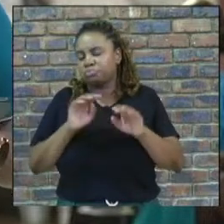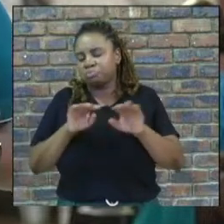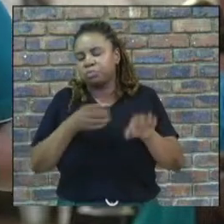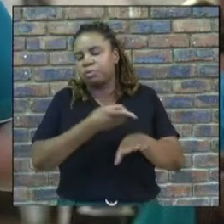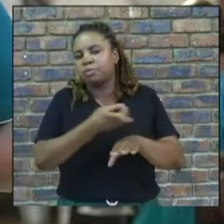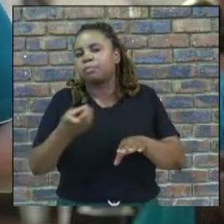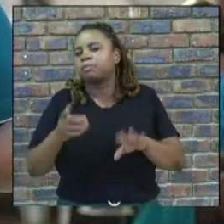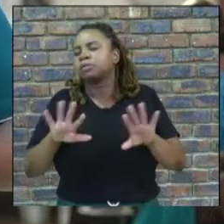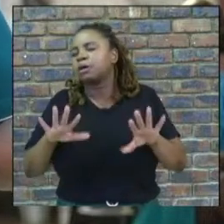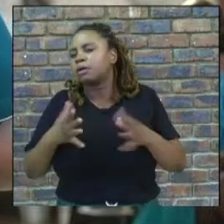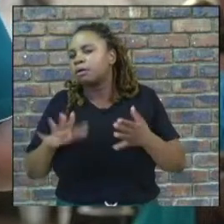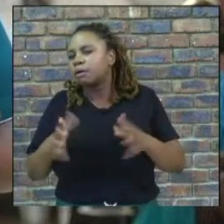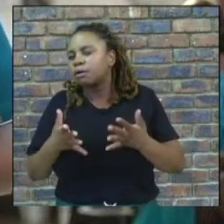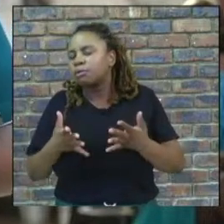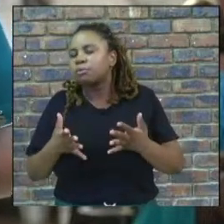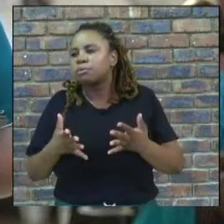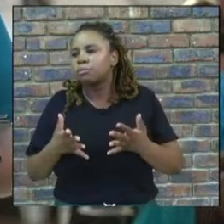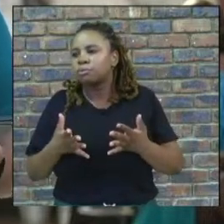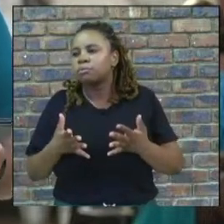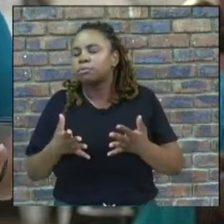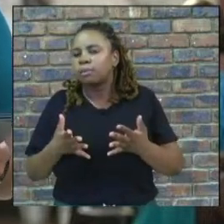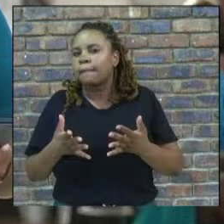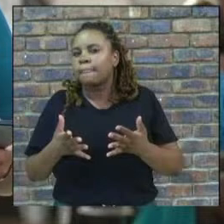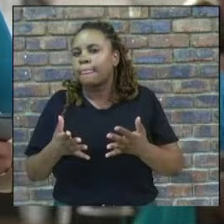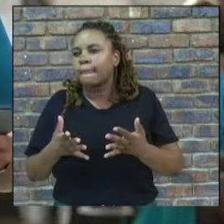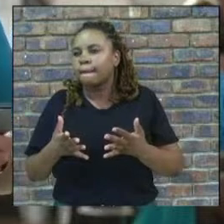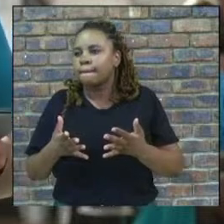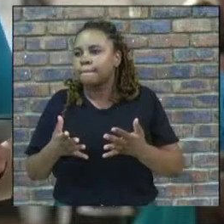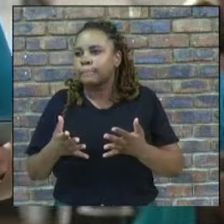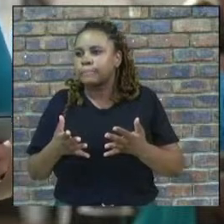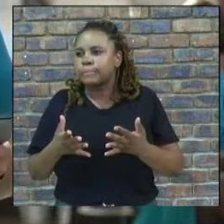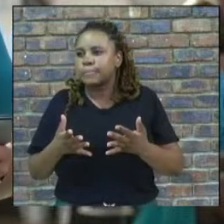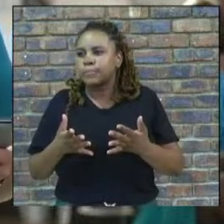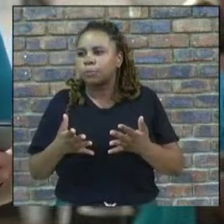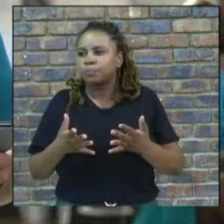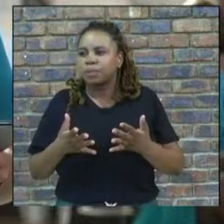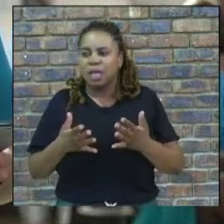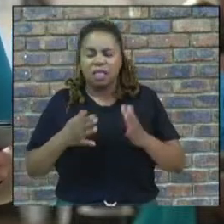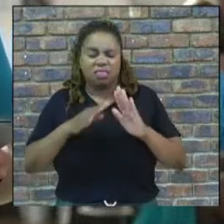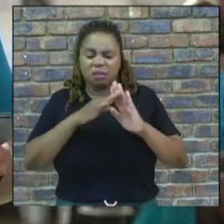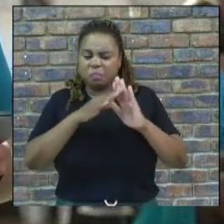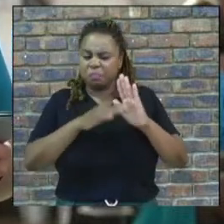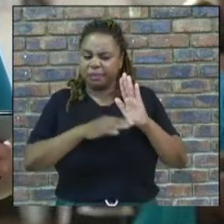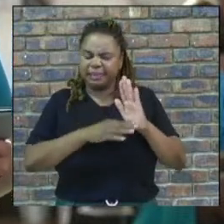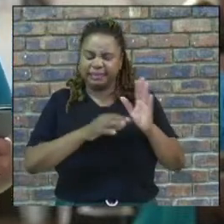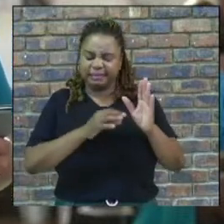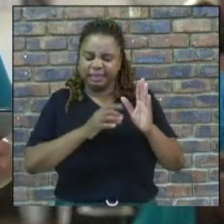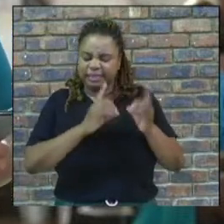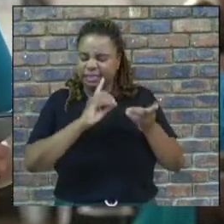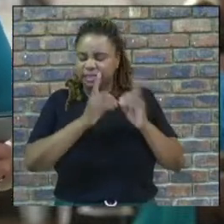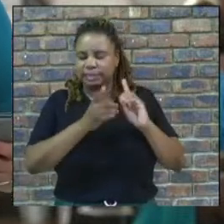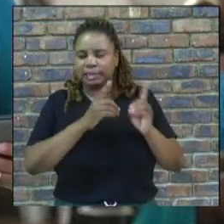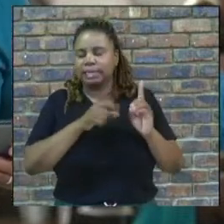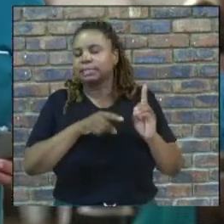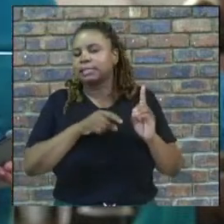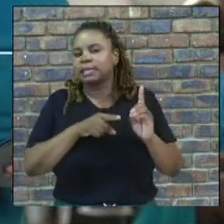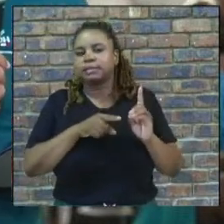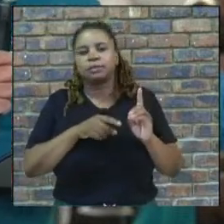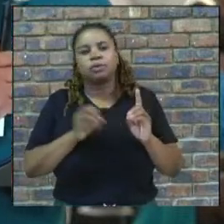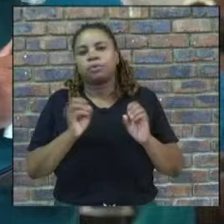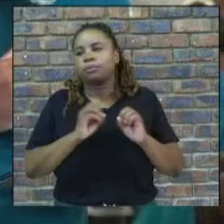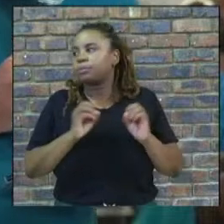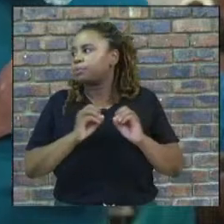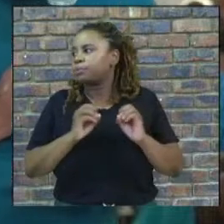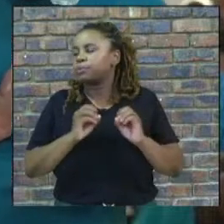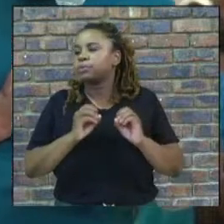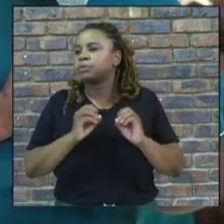they already have the rights to the land? The bill does not speak to that, so that needs to be included. Then also, we